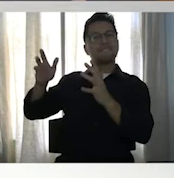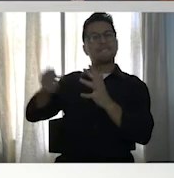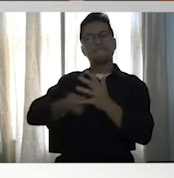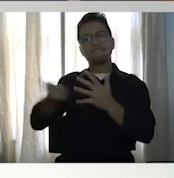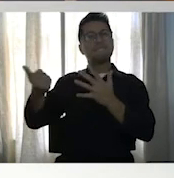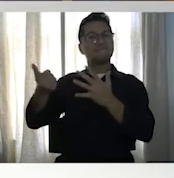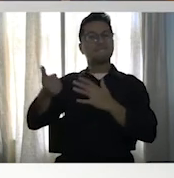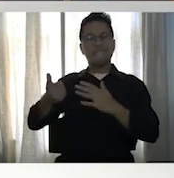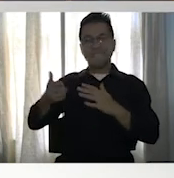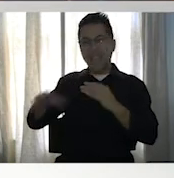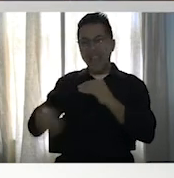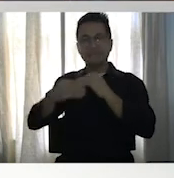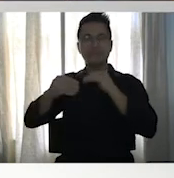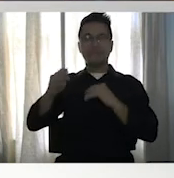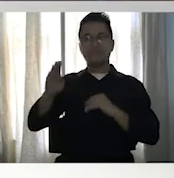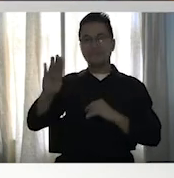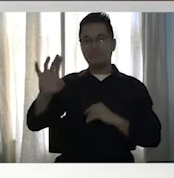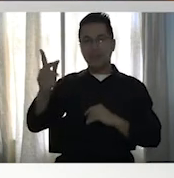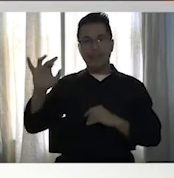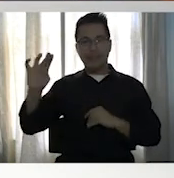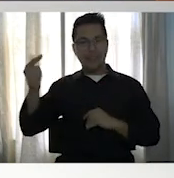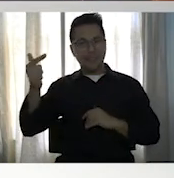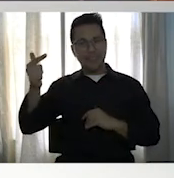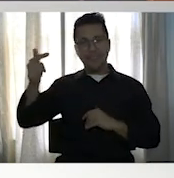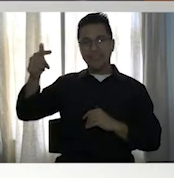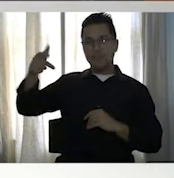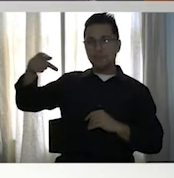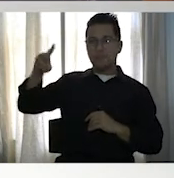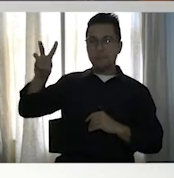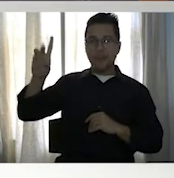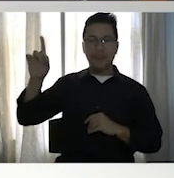whatever we put in, which happens frequently.